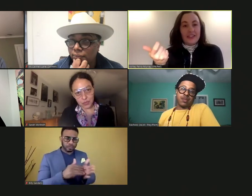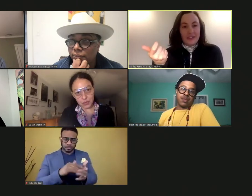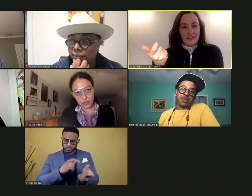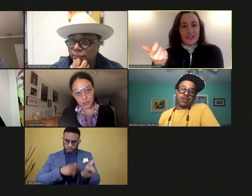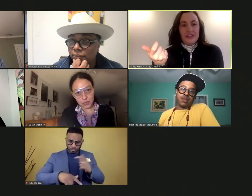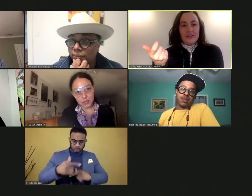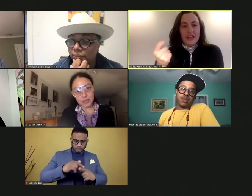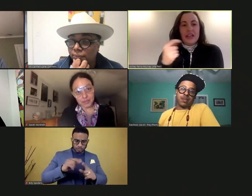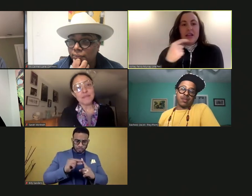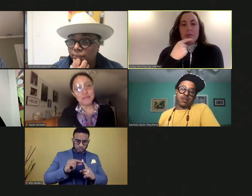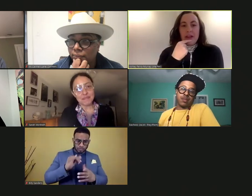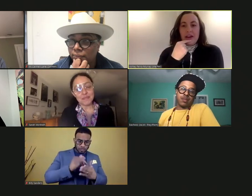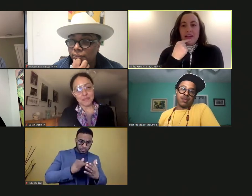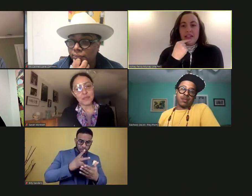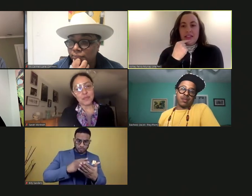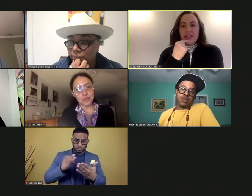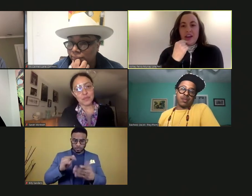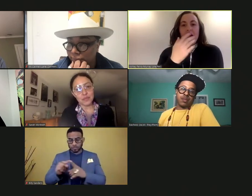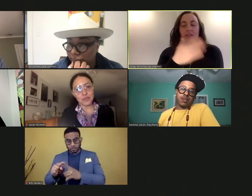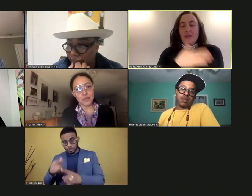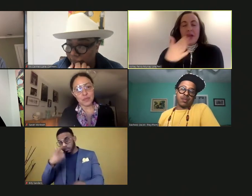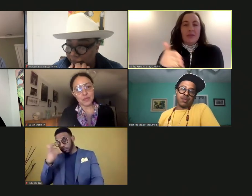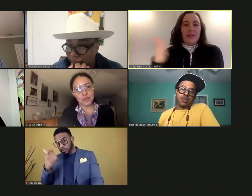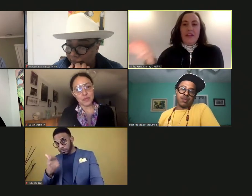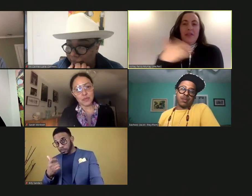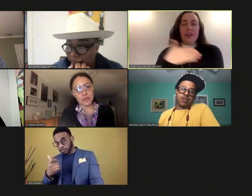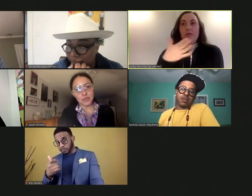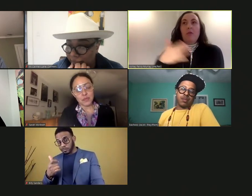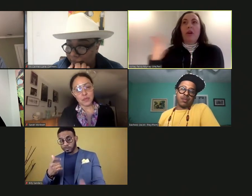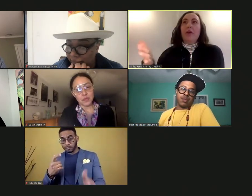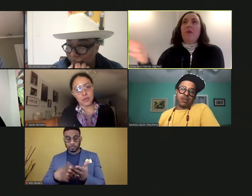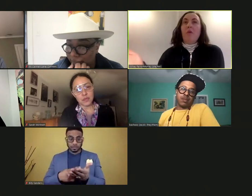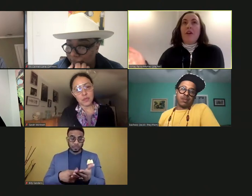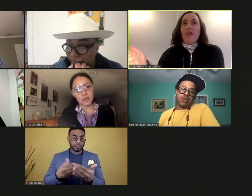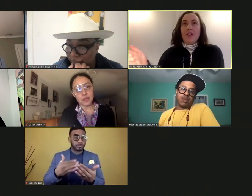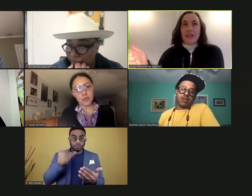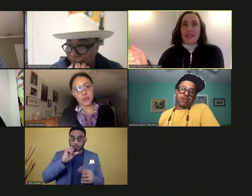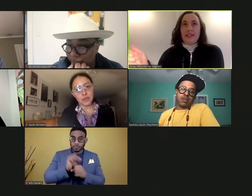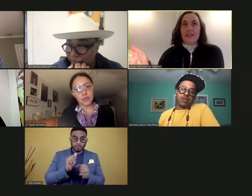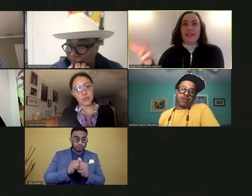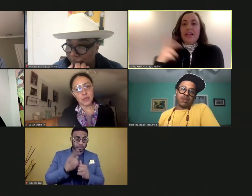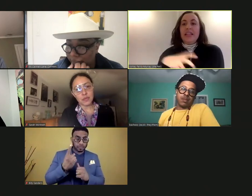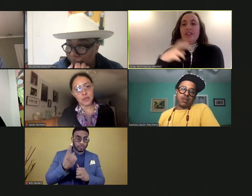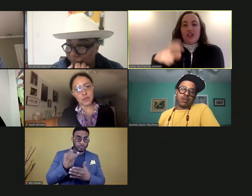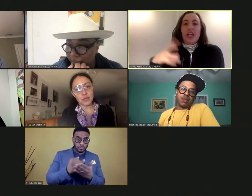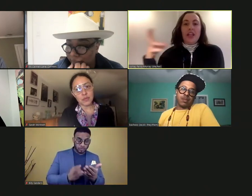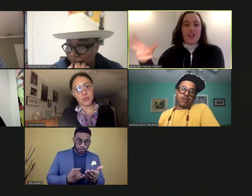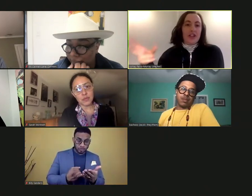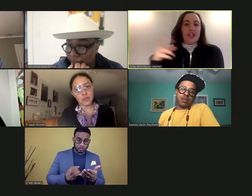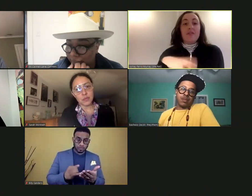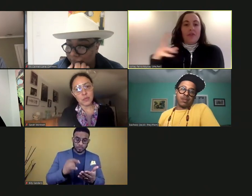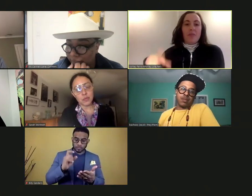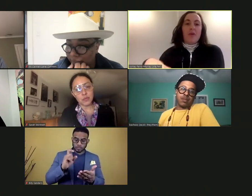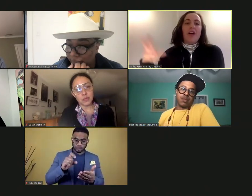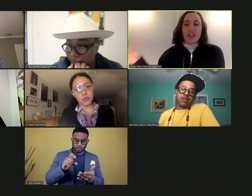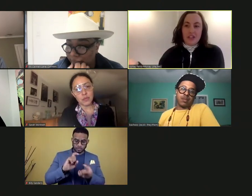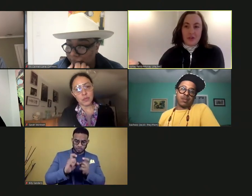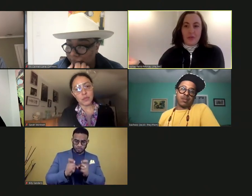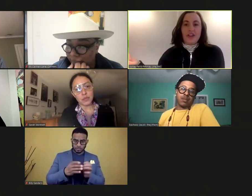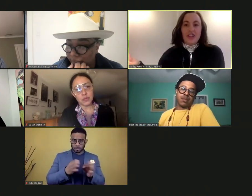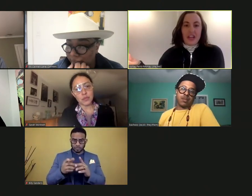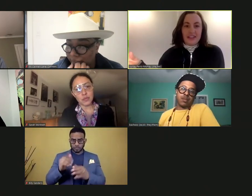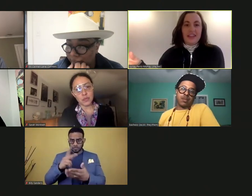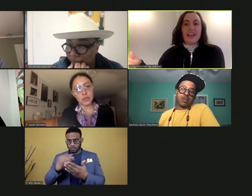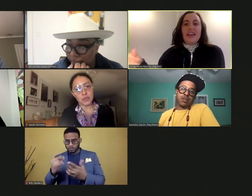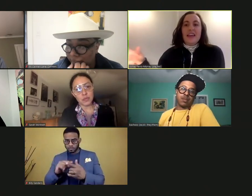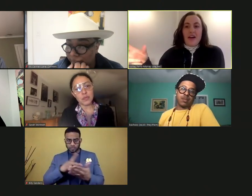and project also, because sometimes even if we're working with one artist, the needs change and shift from project